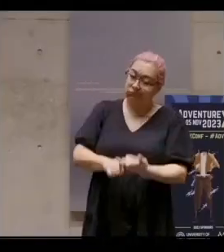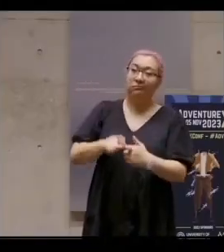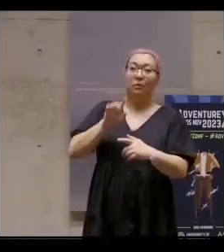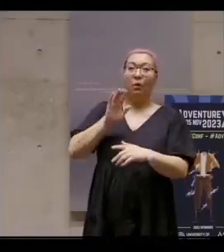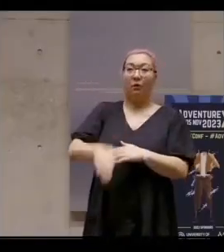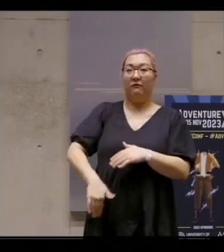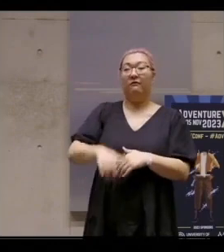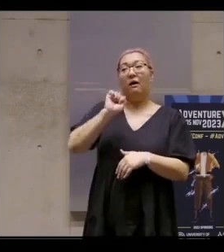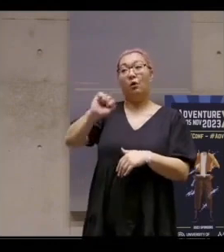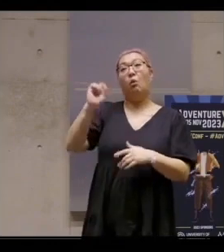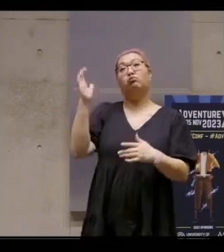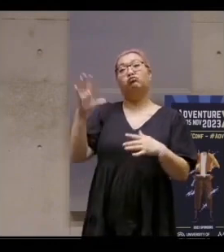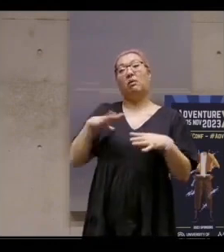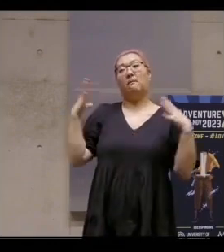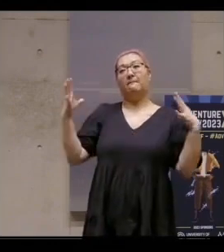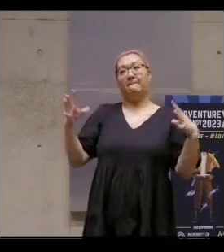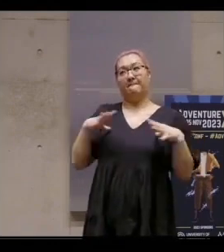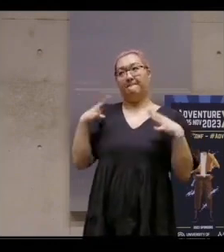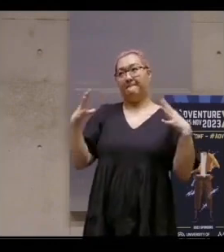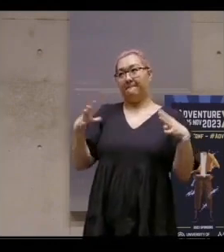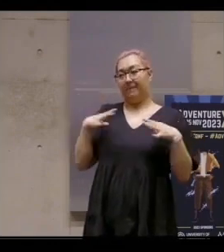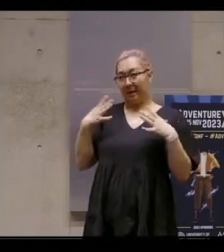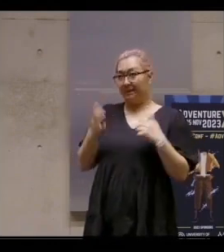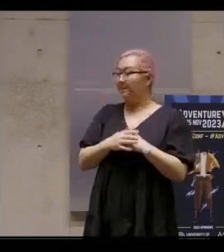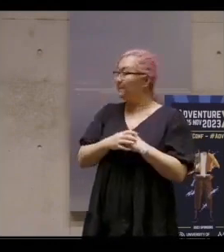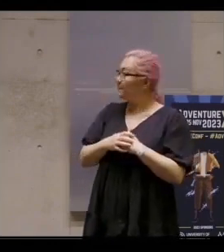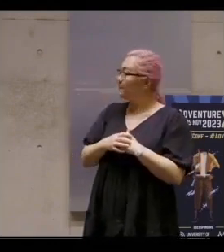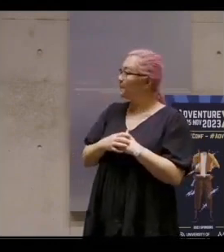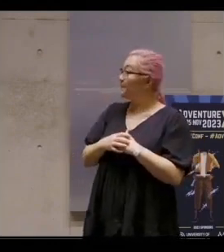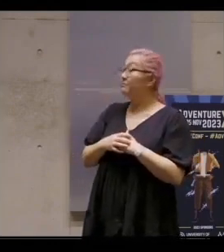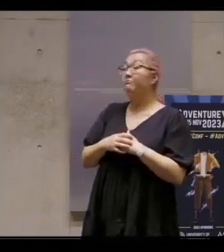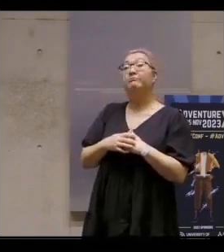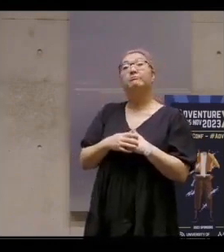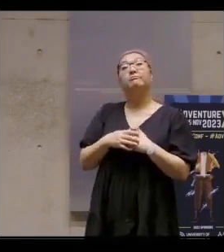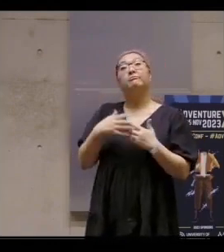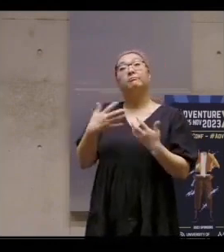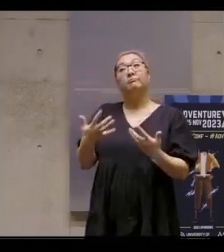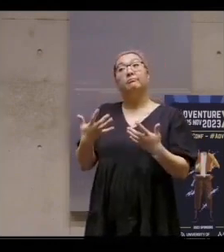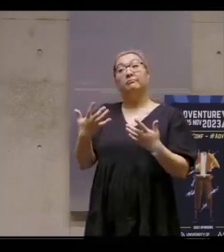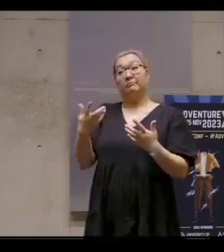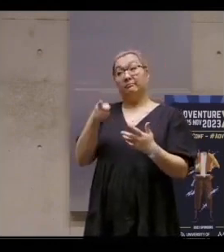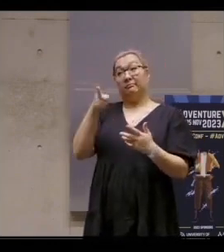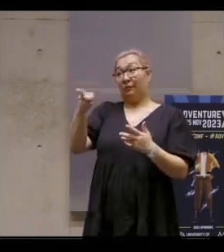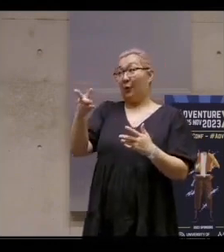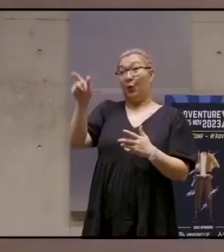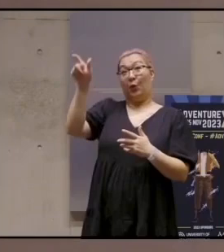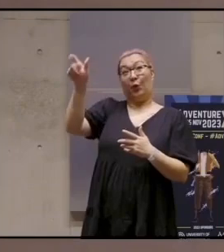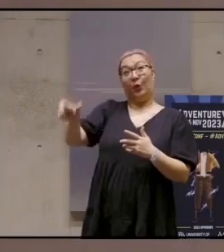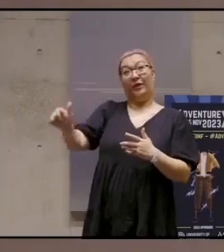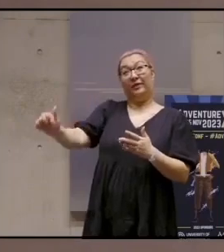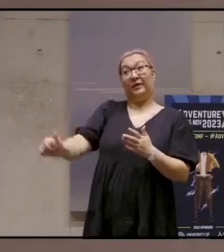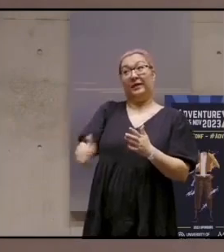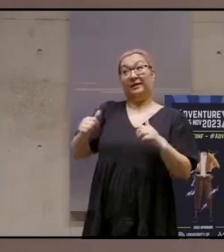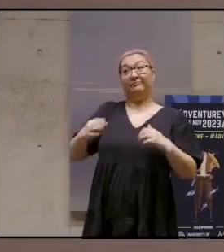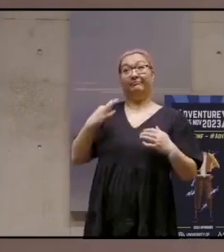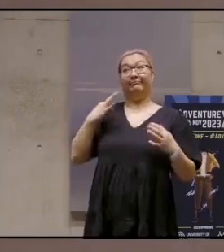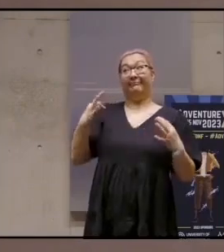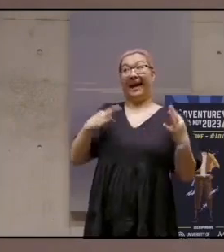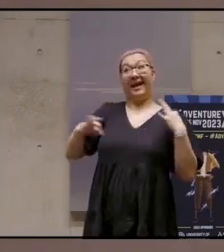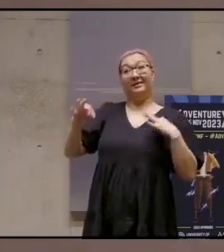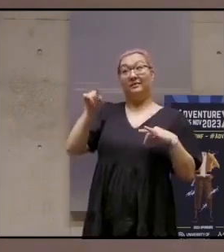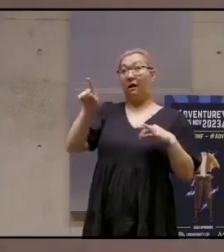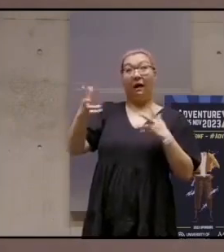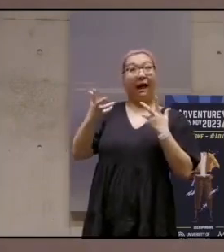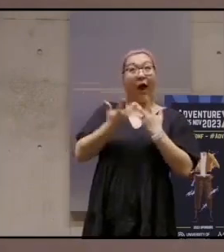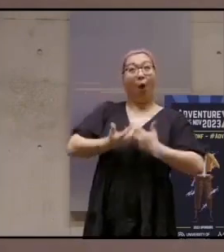lot. How well you work with the talent ensures making sure that their head is in the right